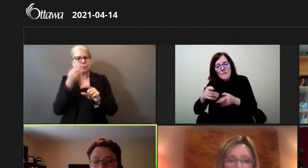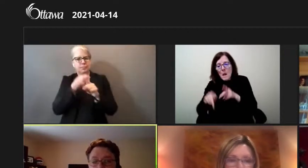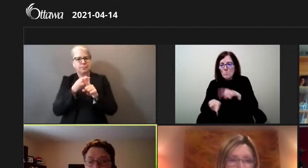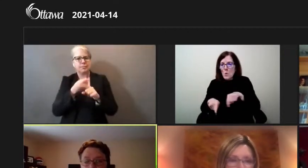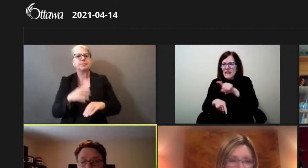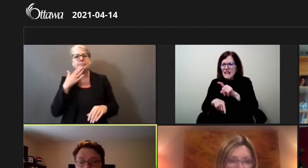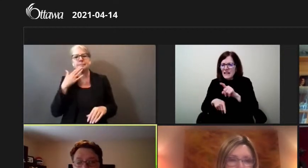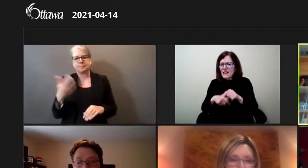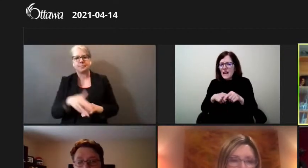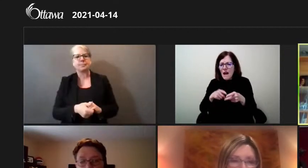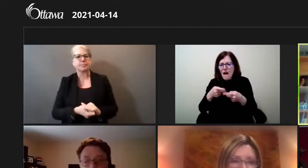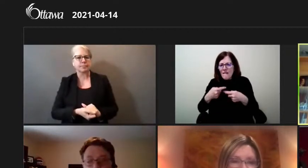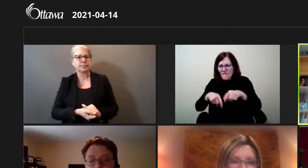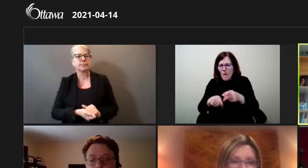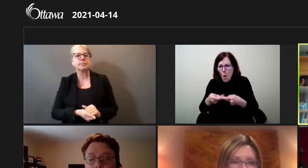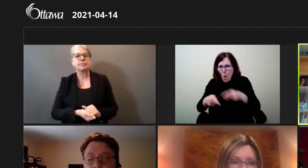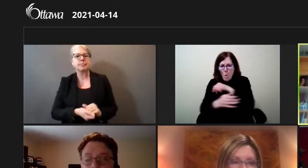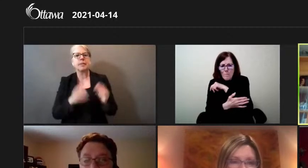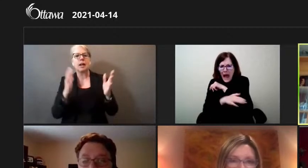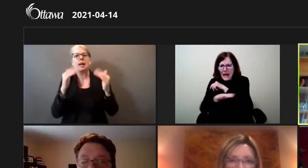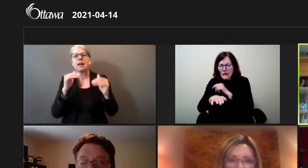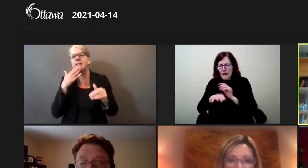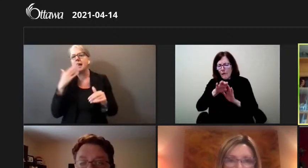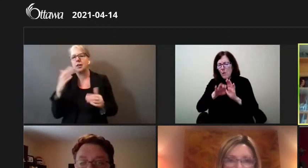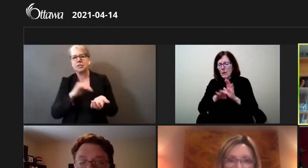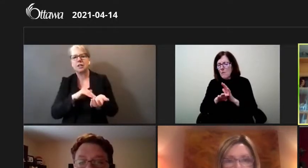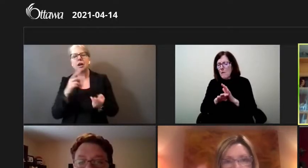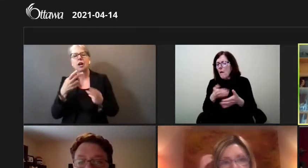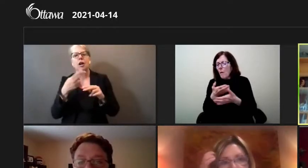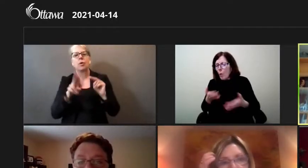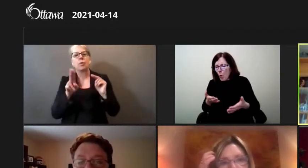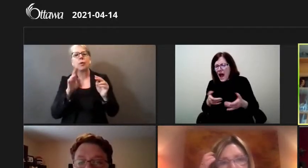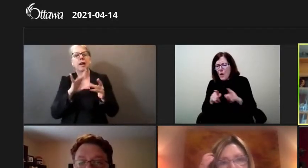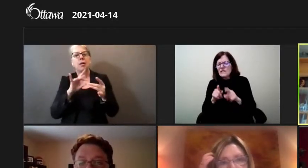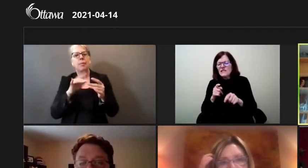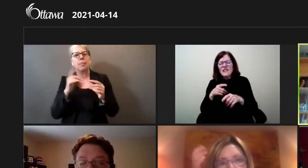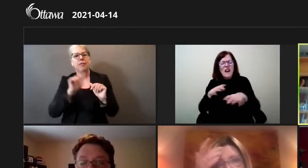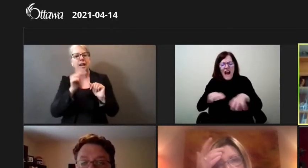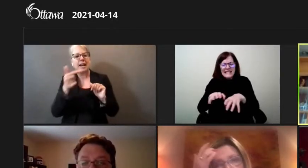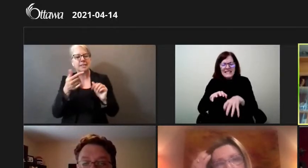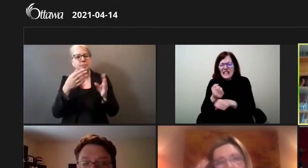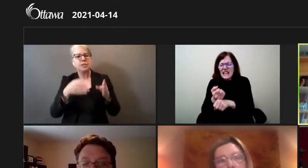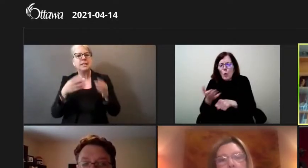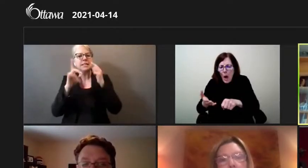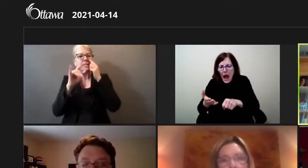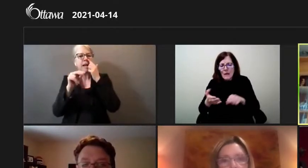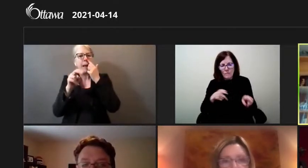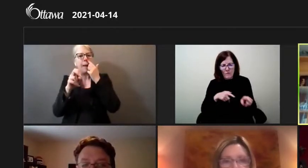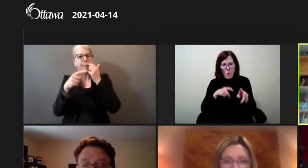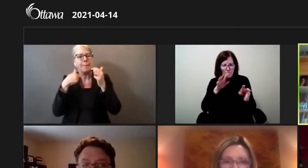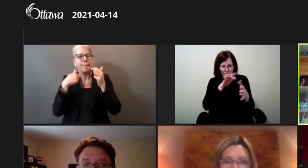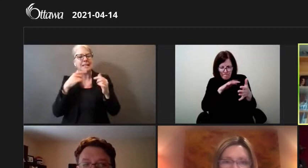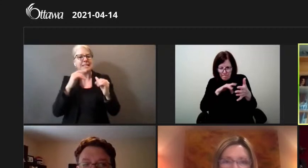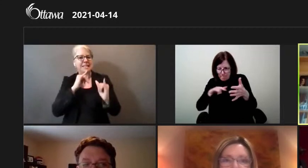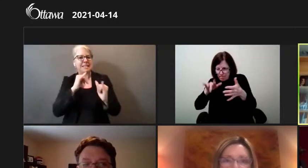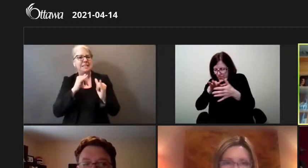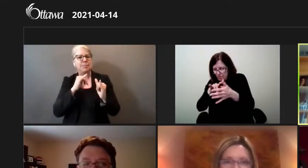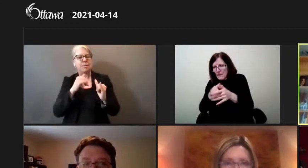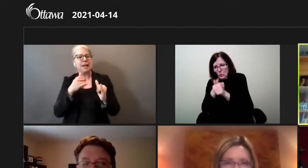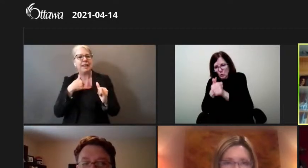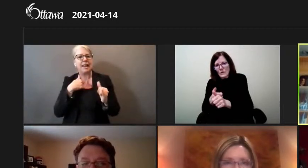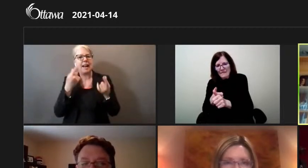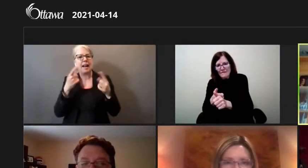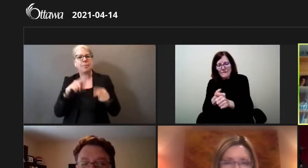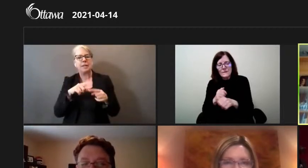Thank you. Thank you, Doctor. And just a quick comment before we go to the next one. Diane, I had a similar dilemma as you. I